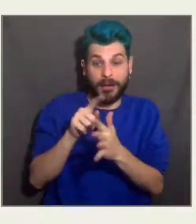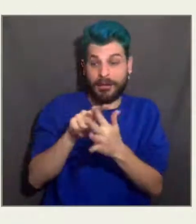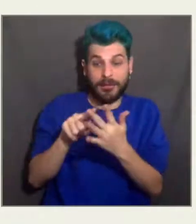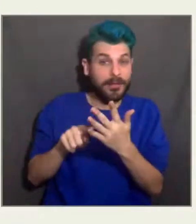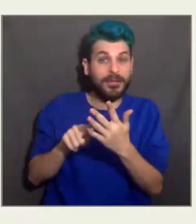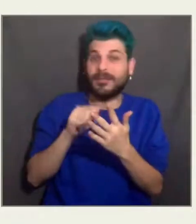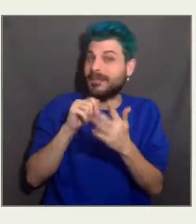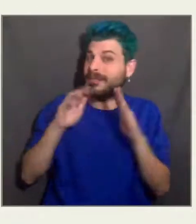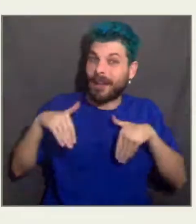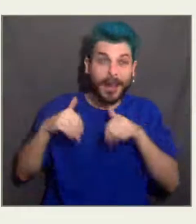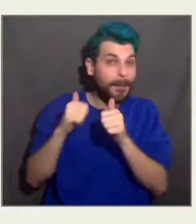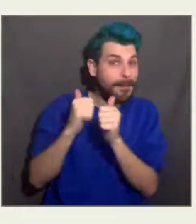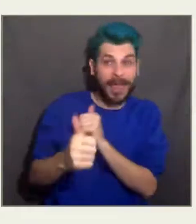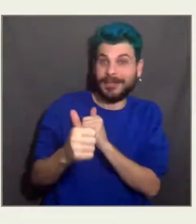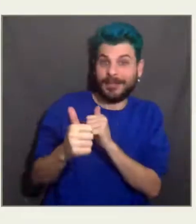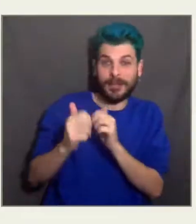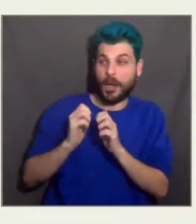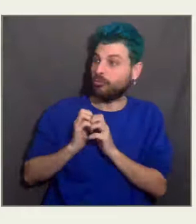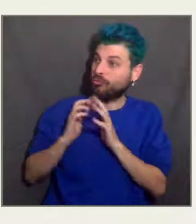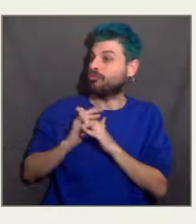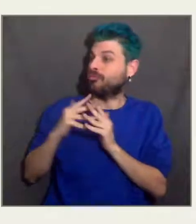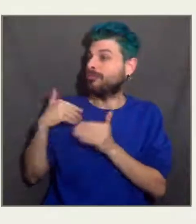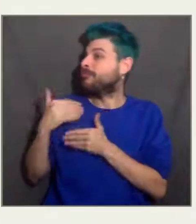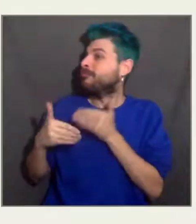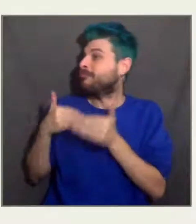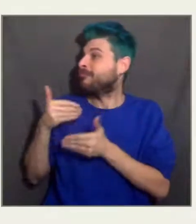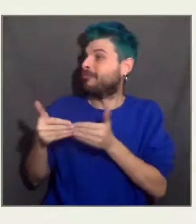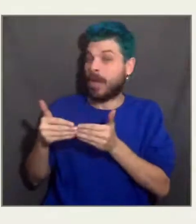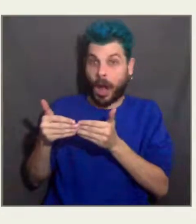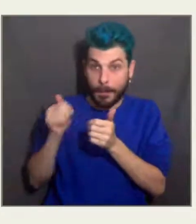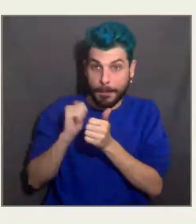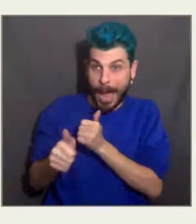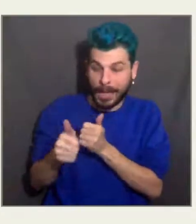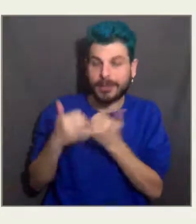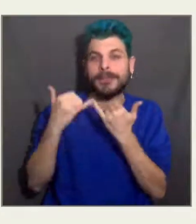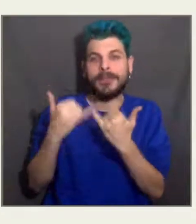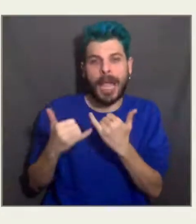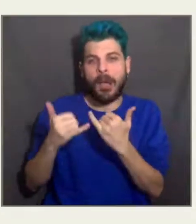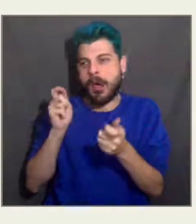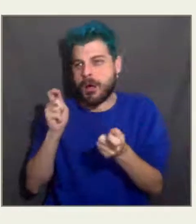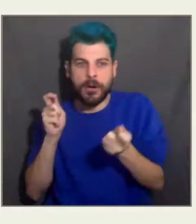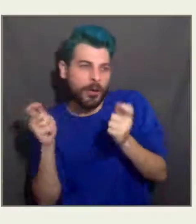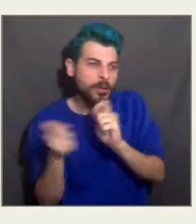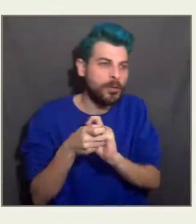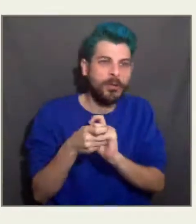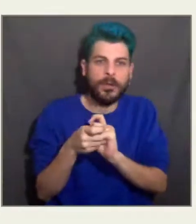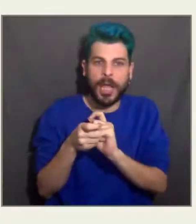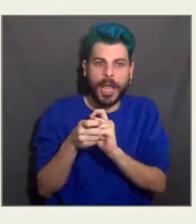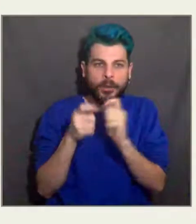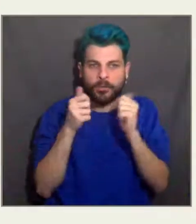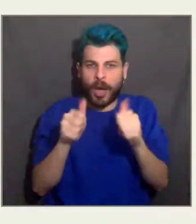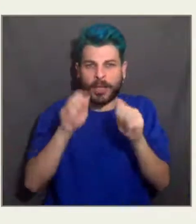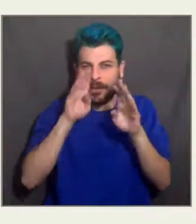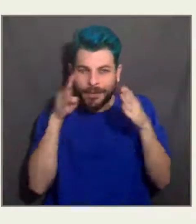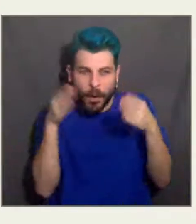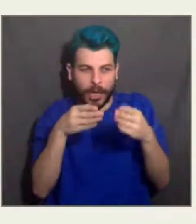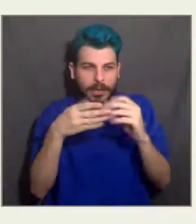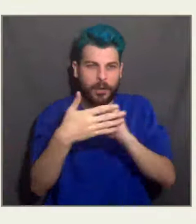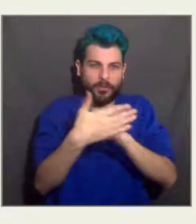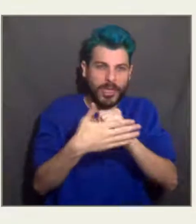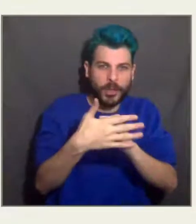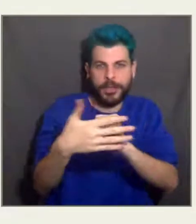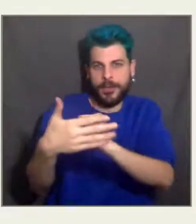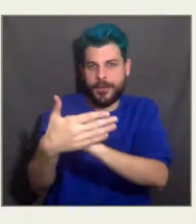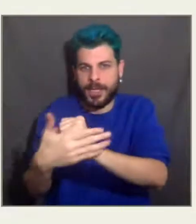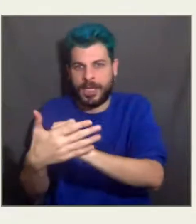services. And what we know in this region is that when we regionalize an issue that is complicated like this, we start to figure out